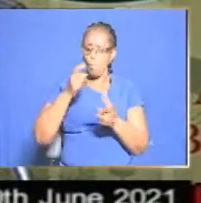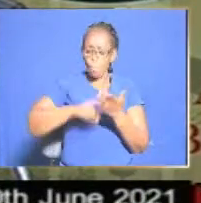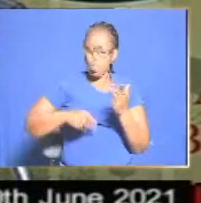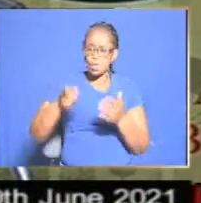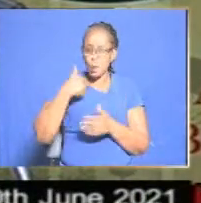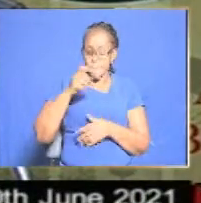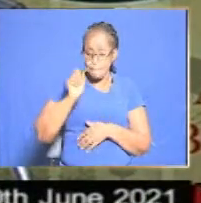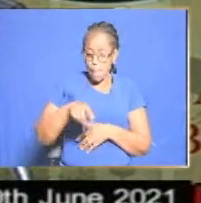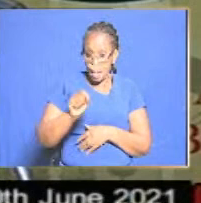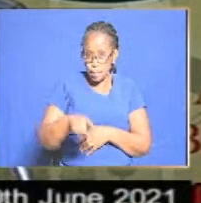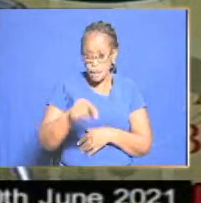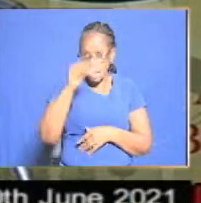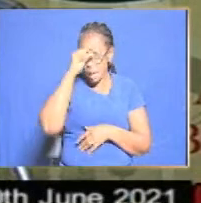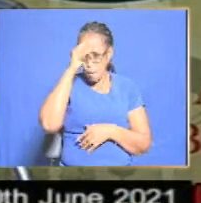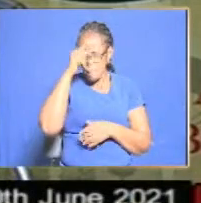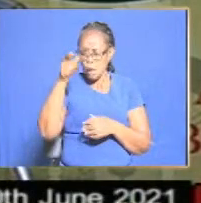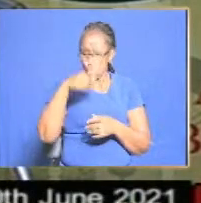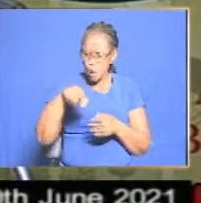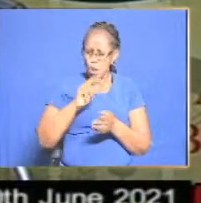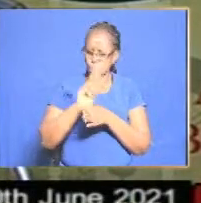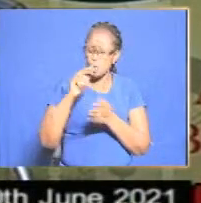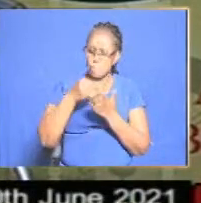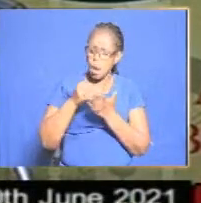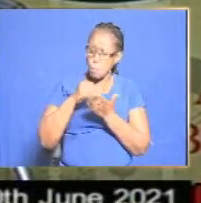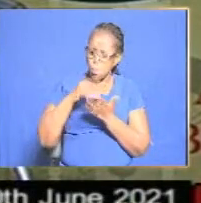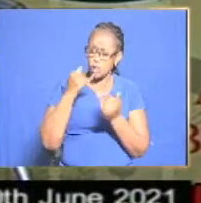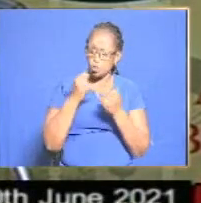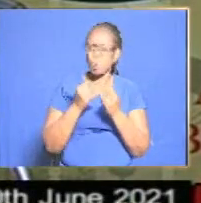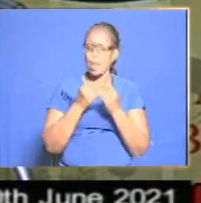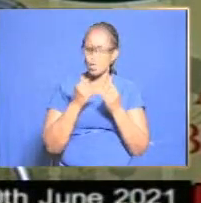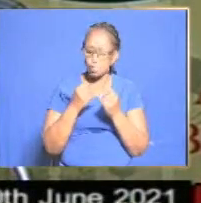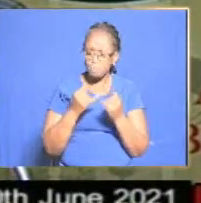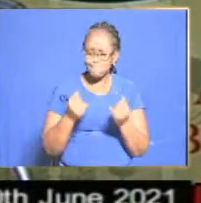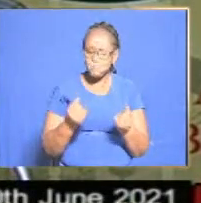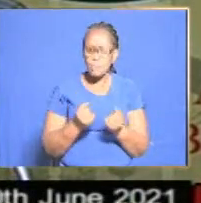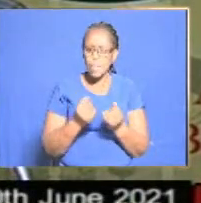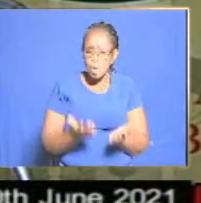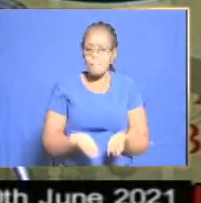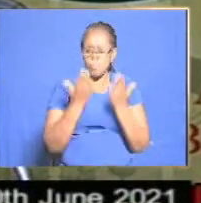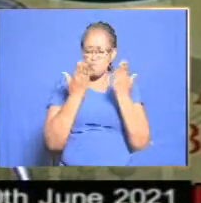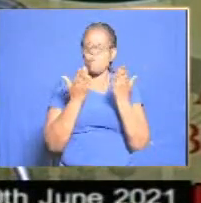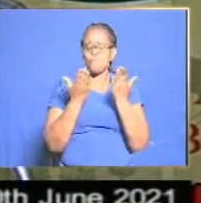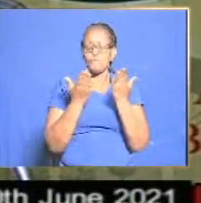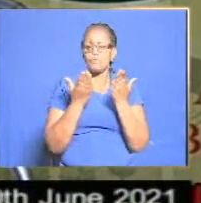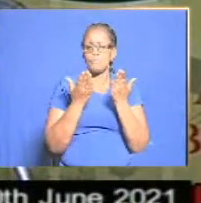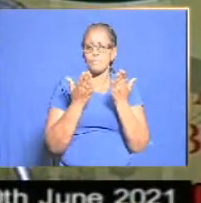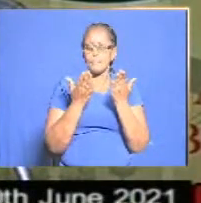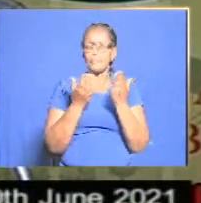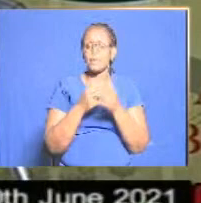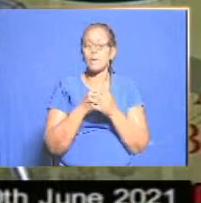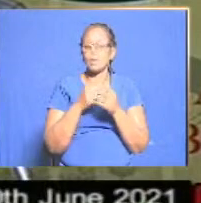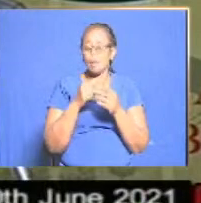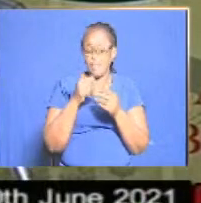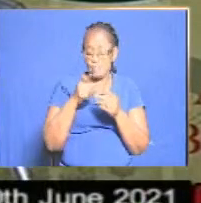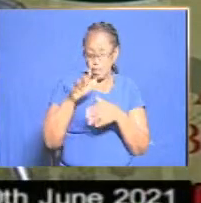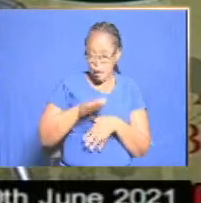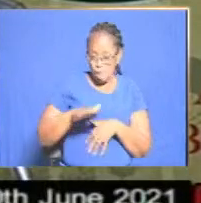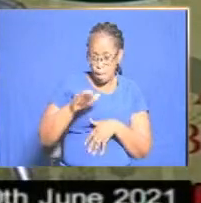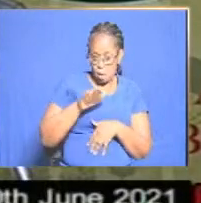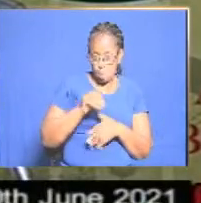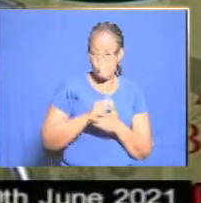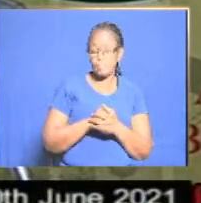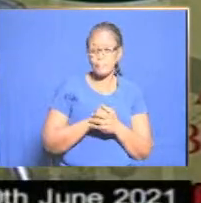government will make further investments towards the revival and enhancement of output. In this respect, Mr.